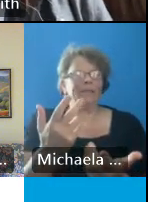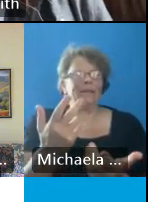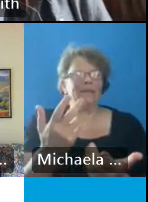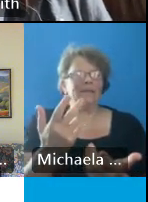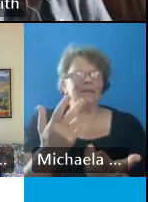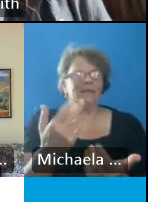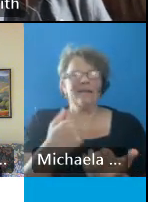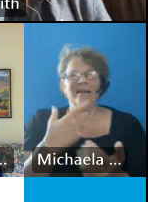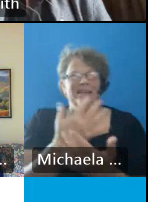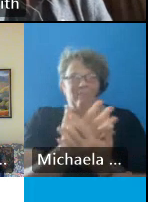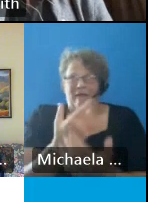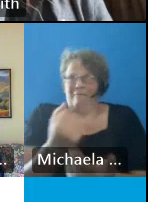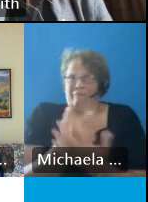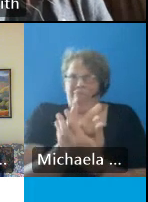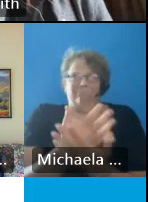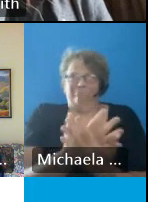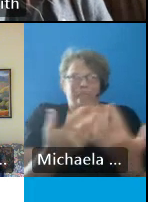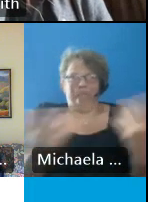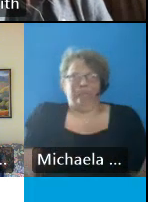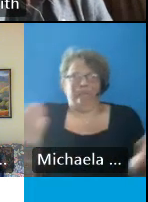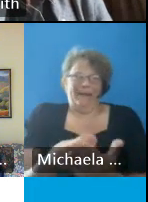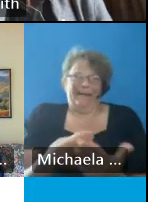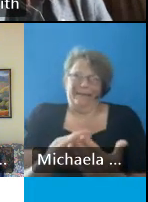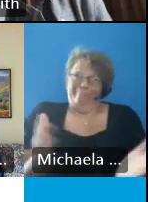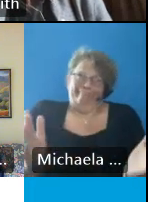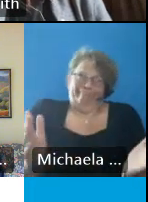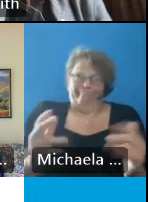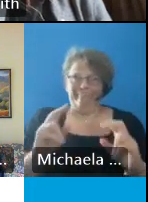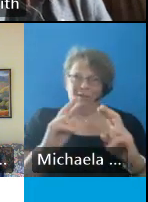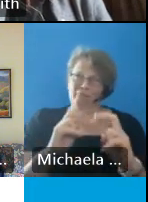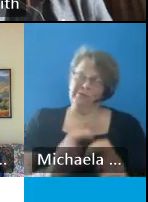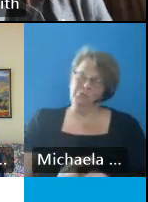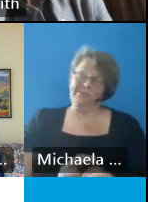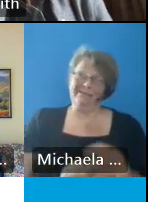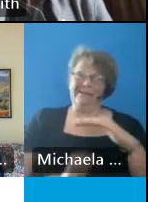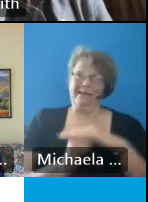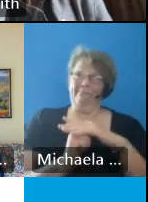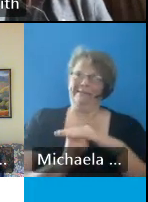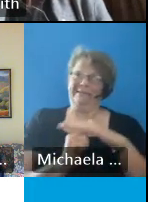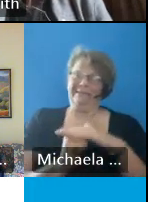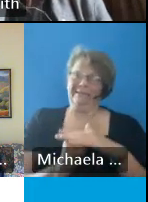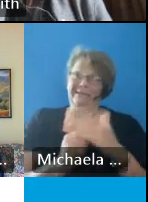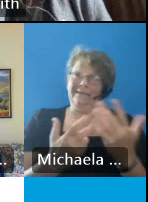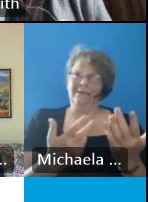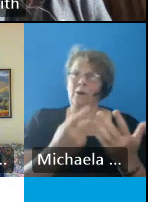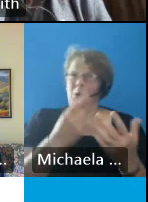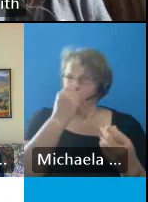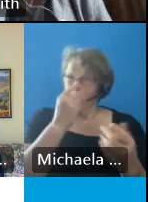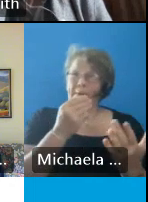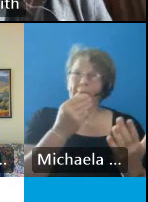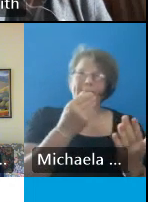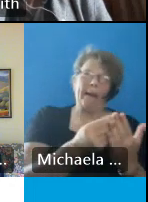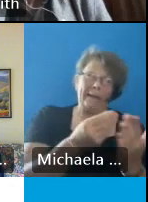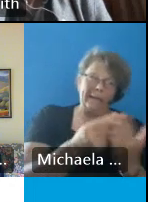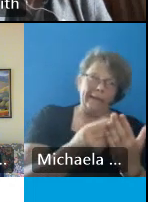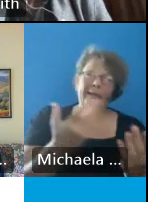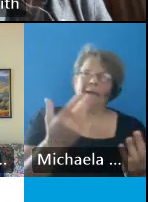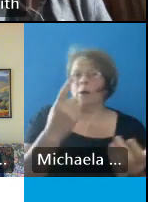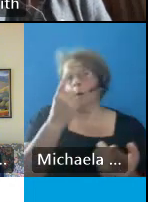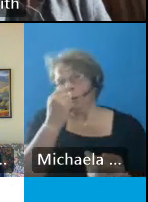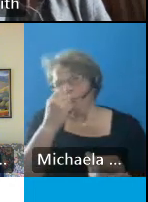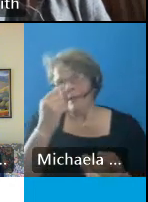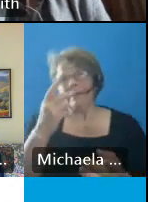of endless pot, if you like, in terms of some of the resource we've got, whether that's from a money perspective or from a workforce perspective, or